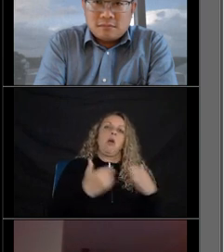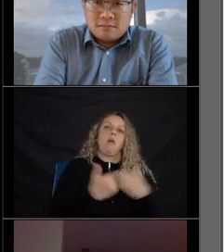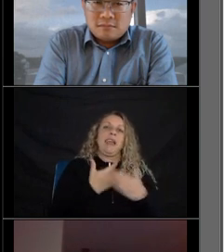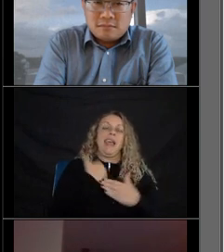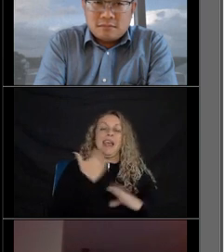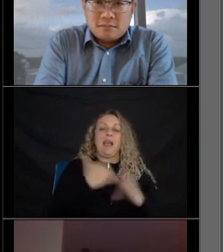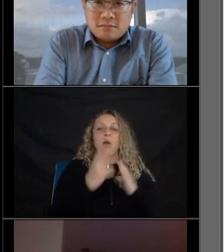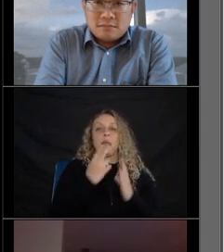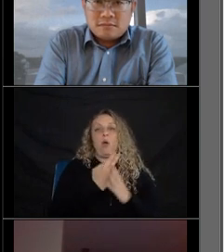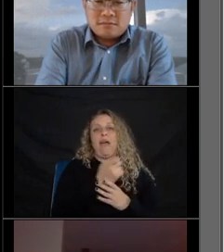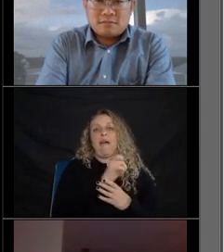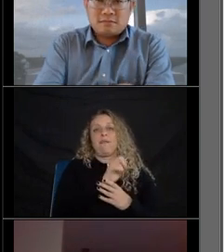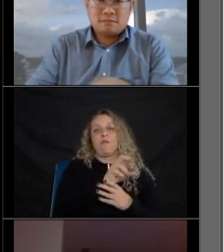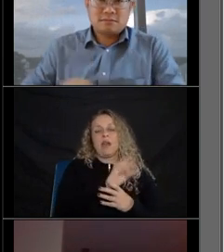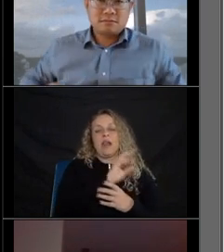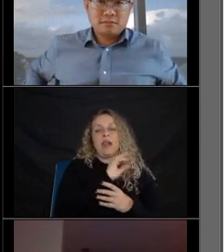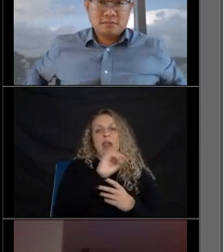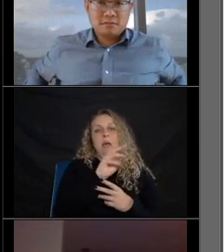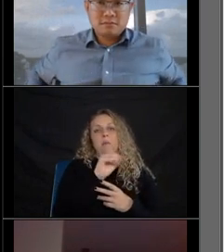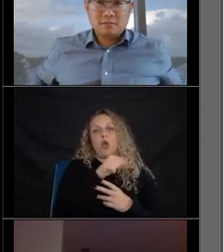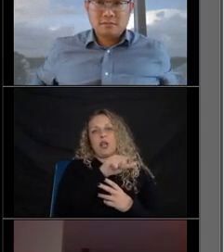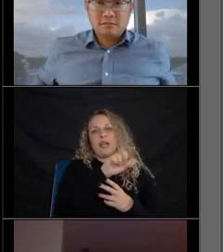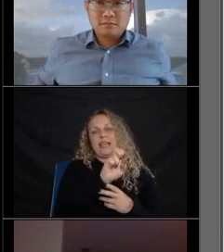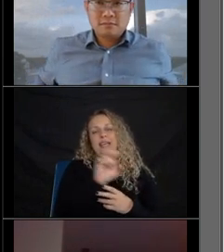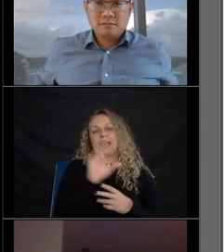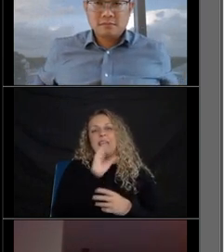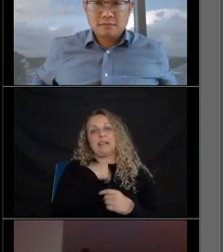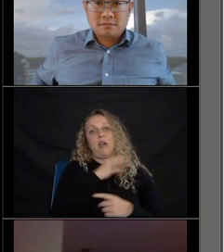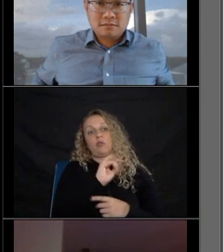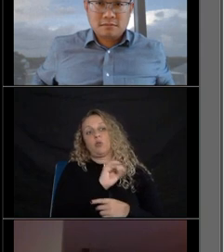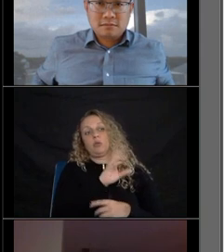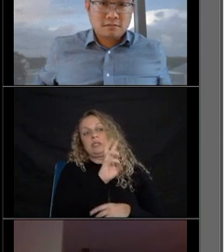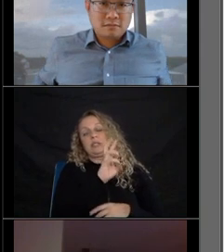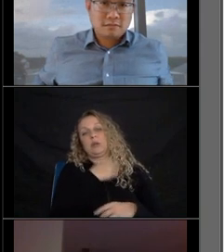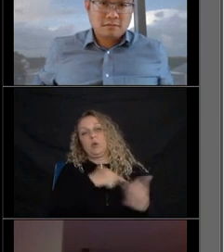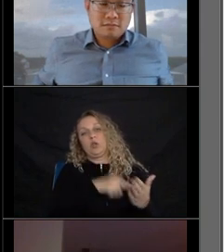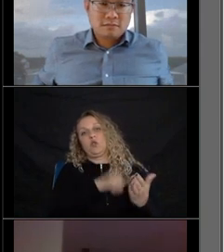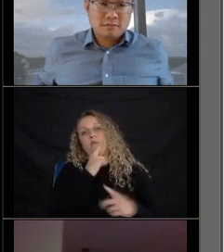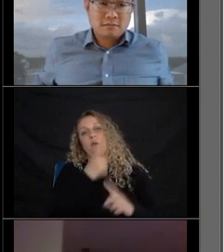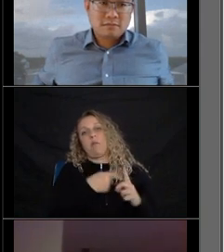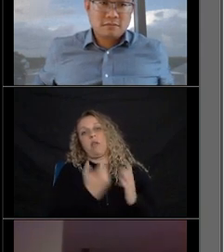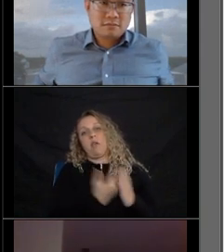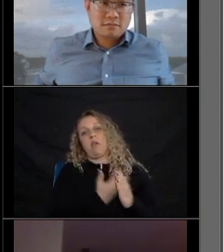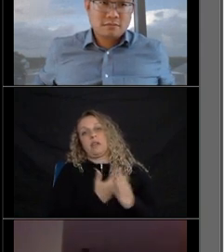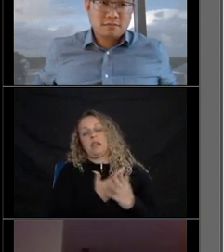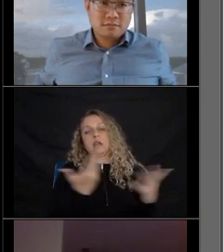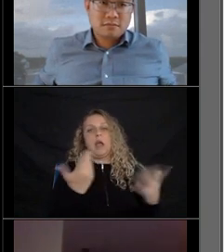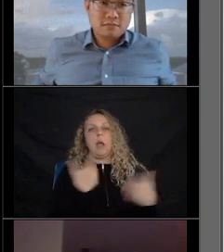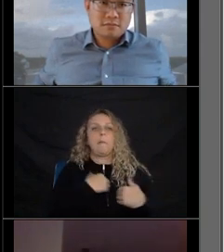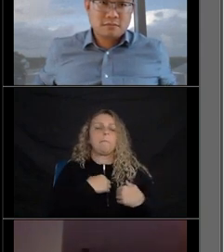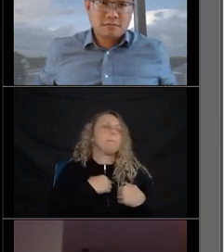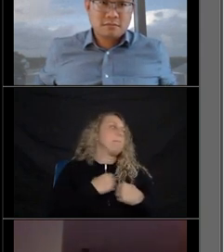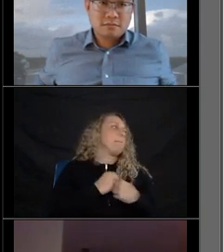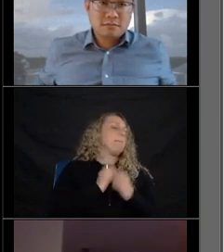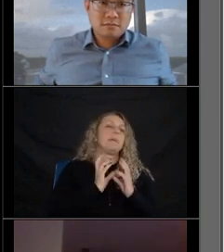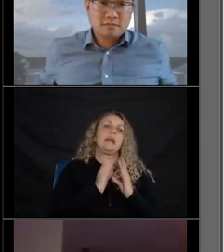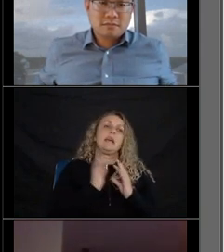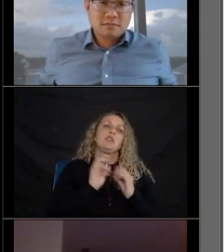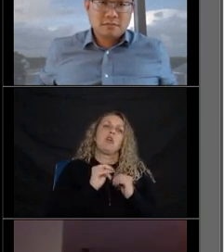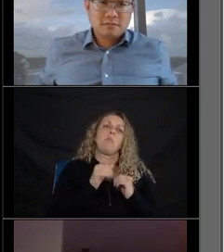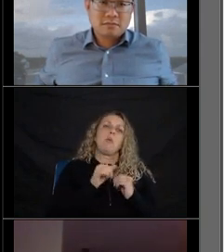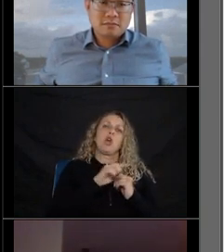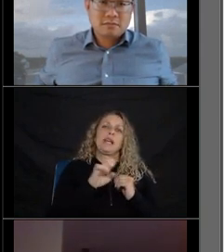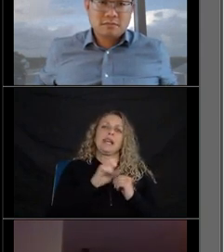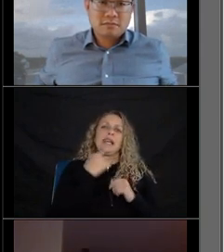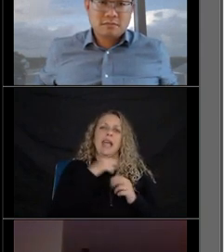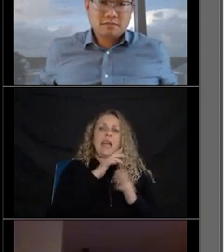both Mr. Heffern and Mr. Markey and said, hey, October 6th, we're due for our monthly update. John Markey had